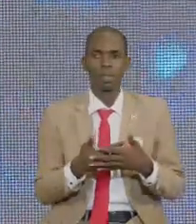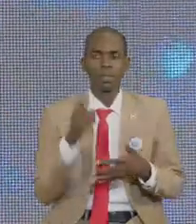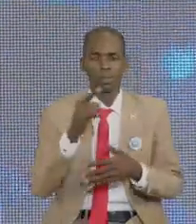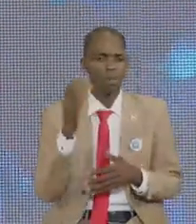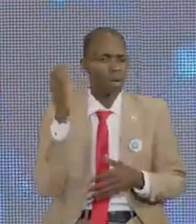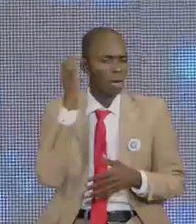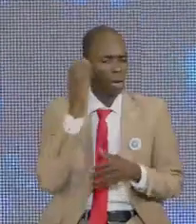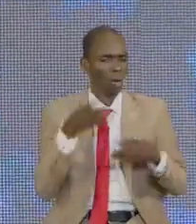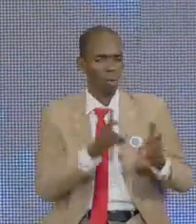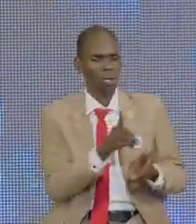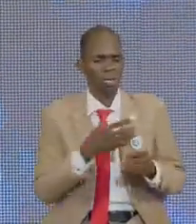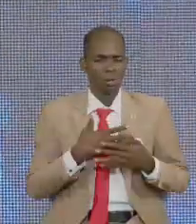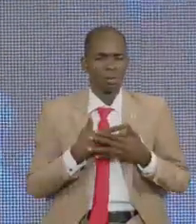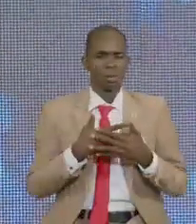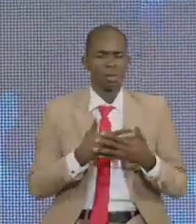of the breathing,